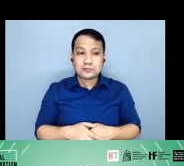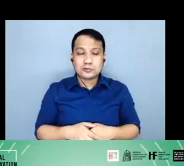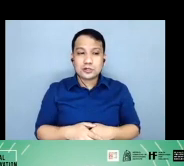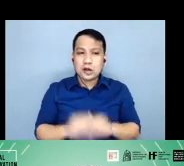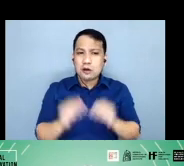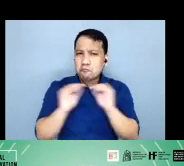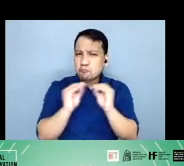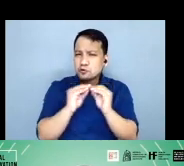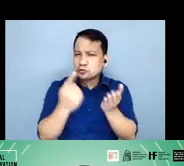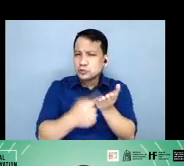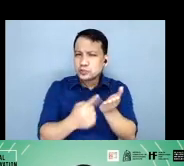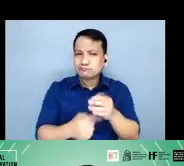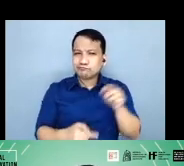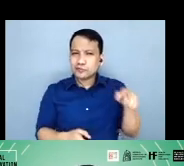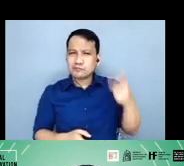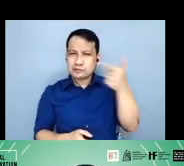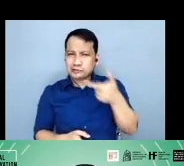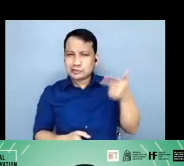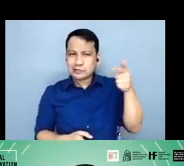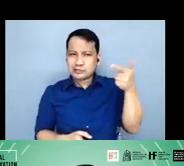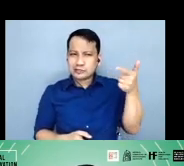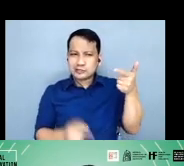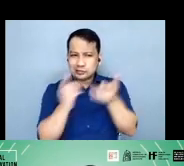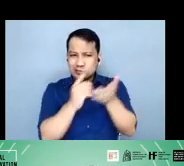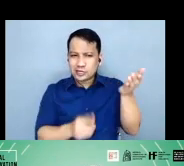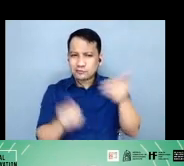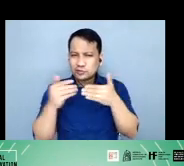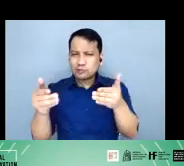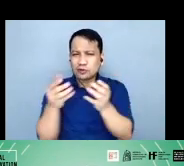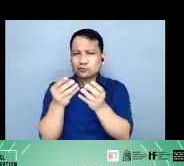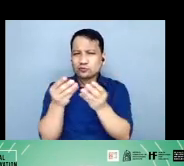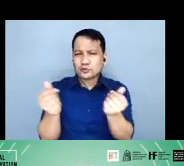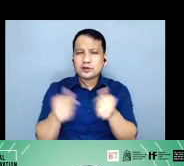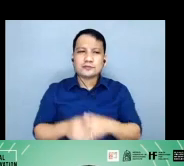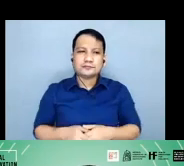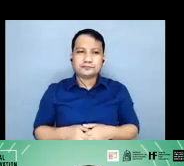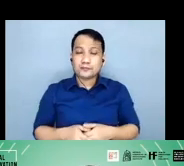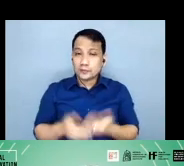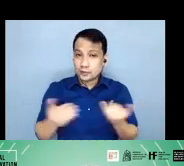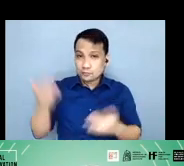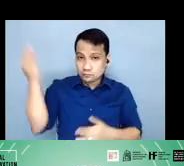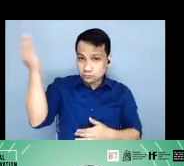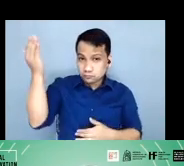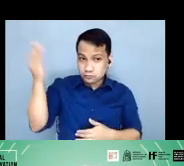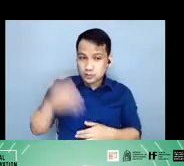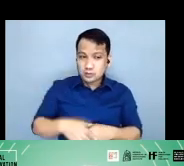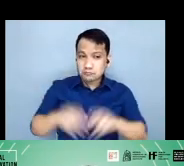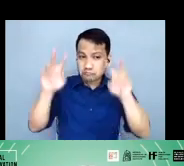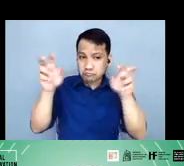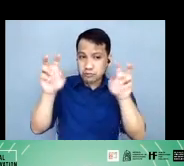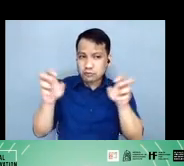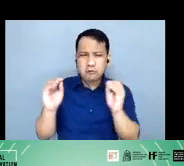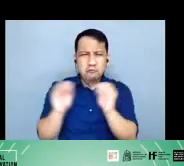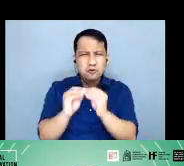to be looking today at green design and sustainable solutions. Now, during this presentation, our three main objectives is first